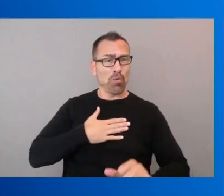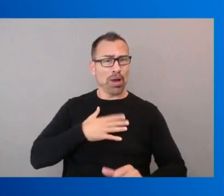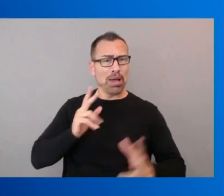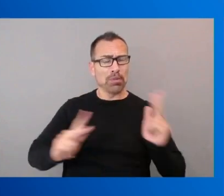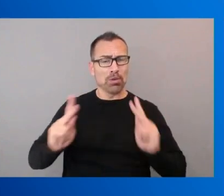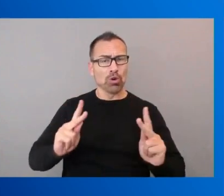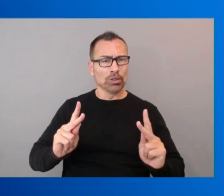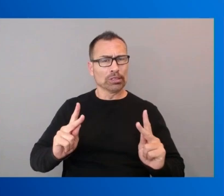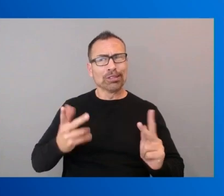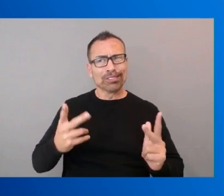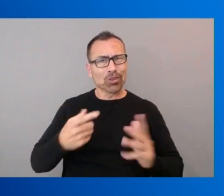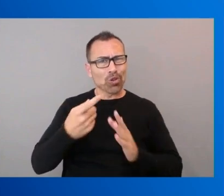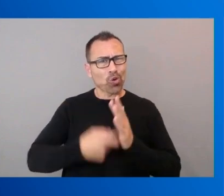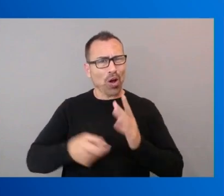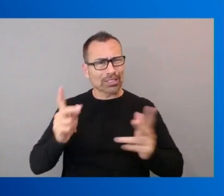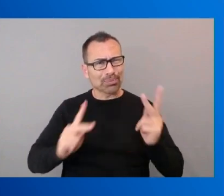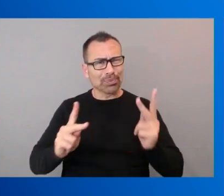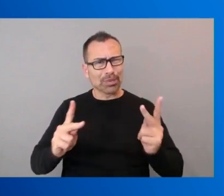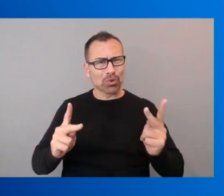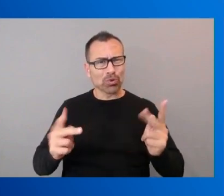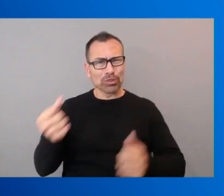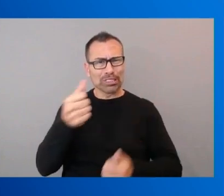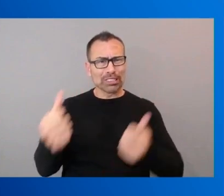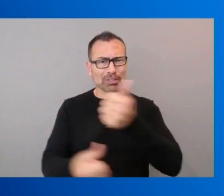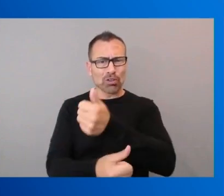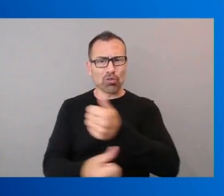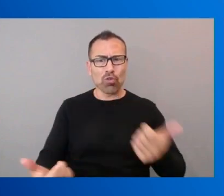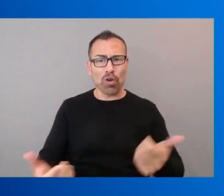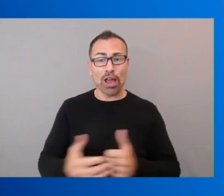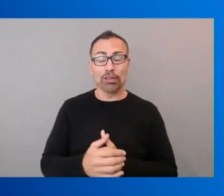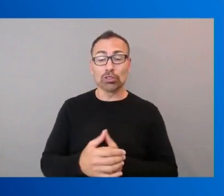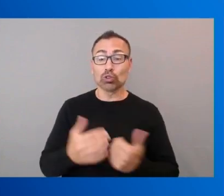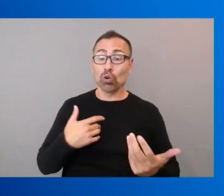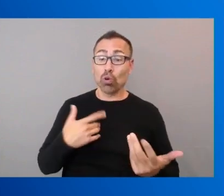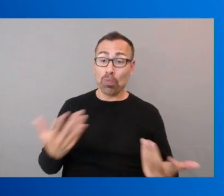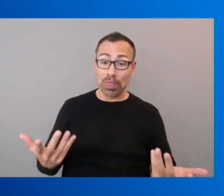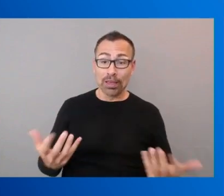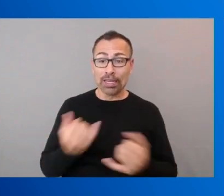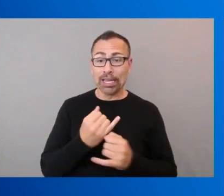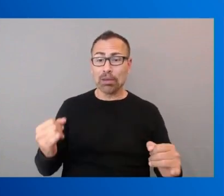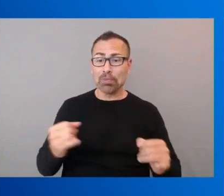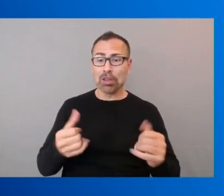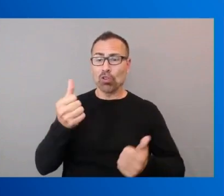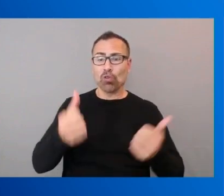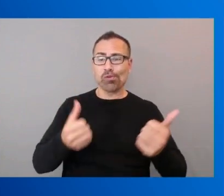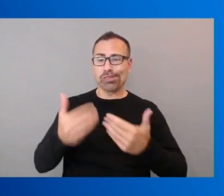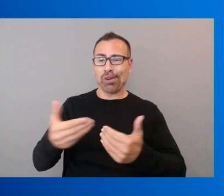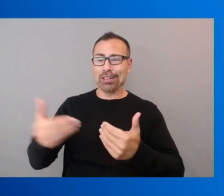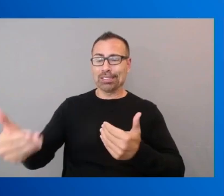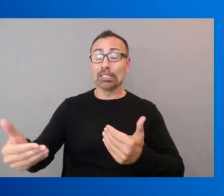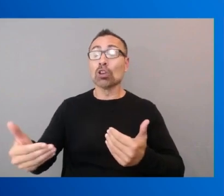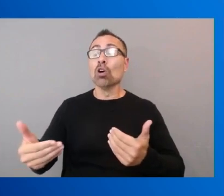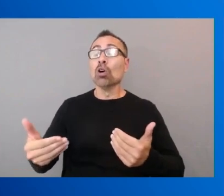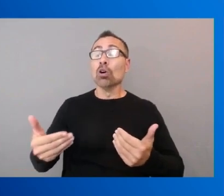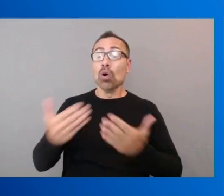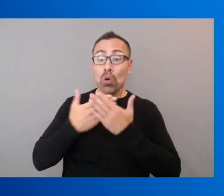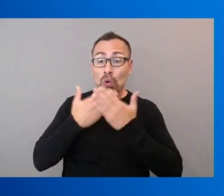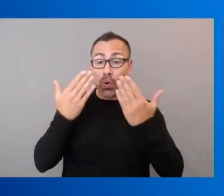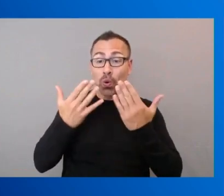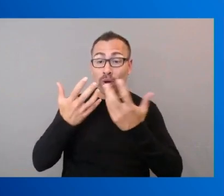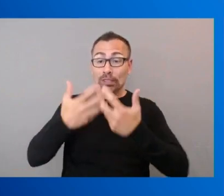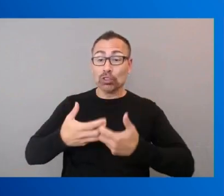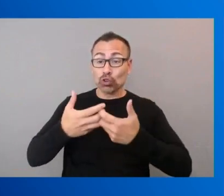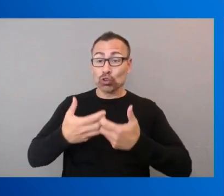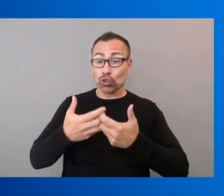So independent of which stage of product you are, what I've found is serverless adds value for you. When you're talking about using serverless technologies in your